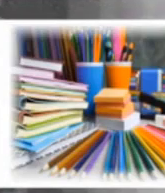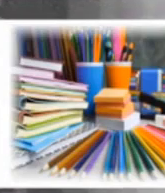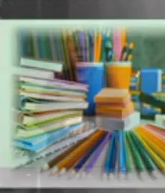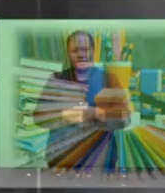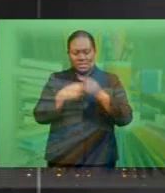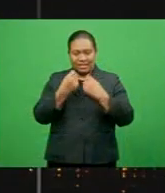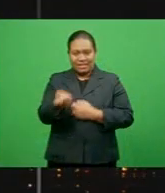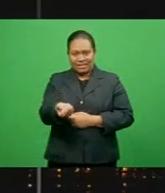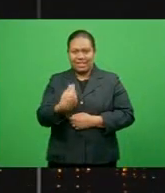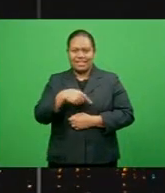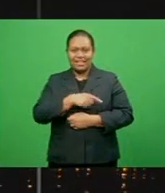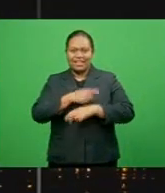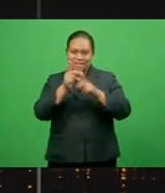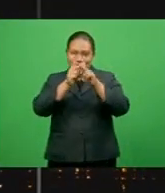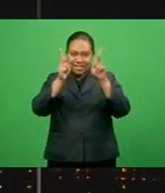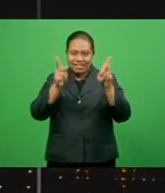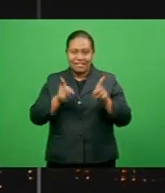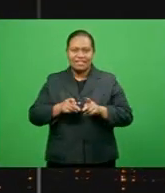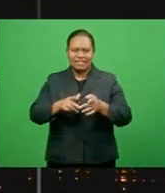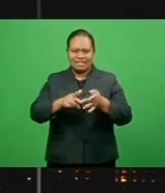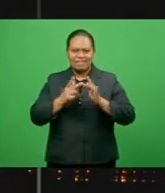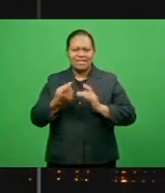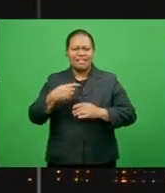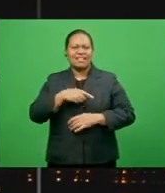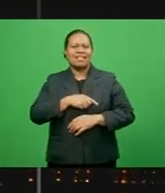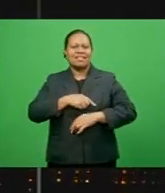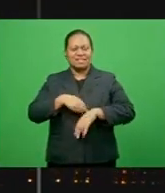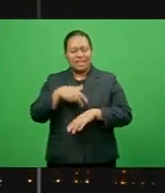send us newsworthy pictures and videos on email